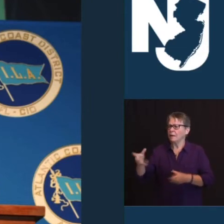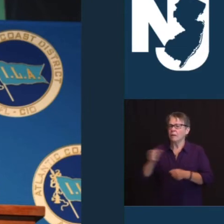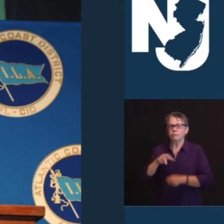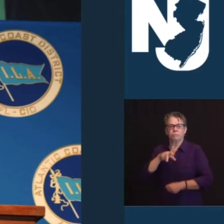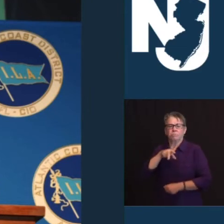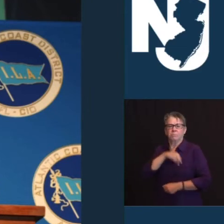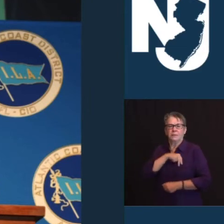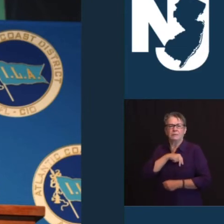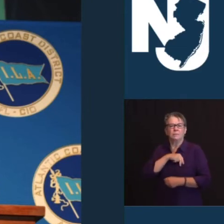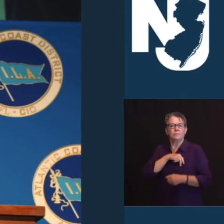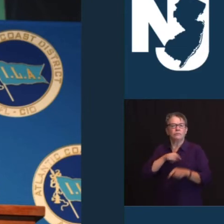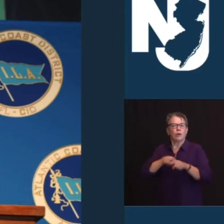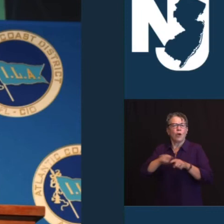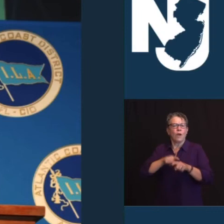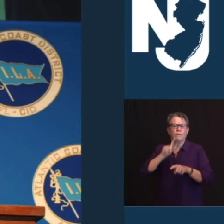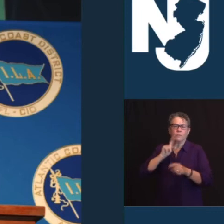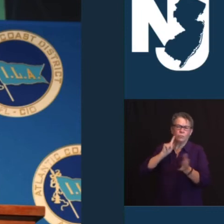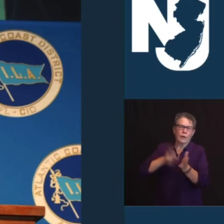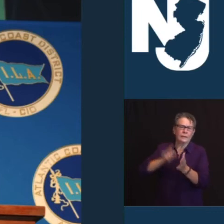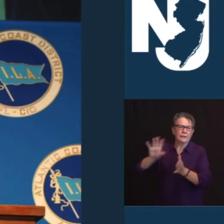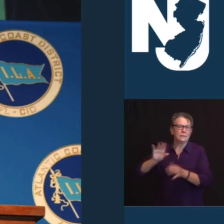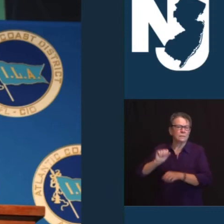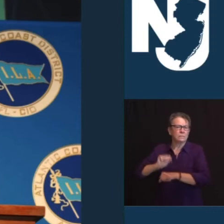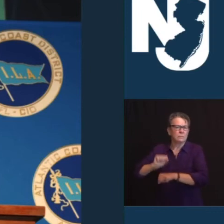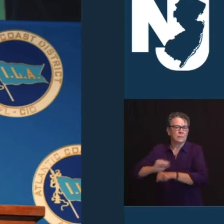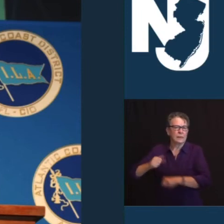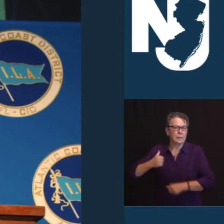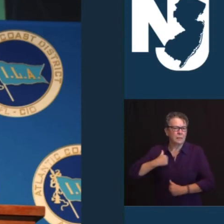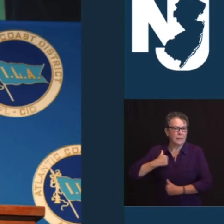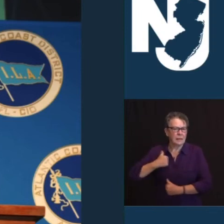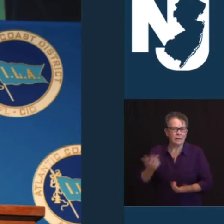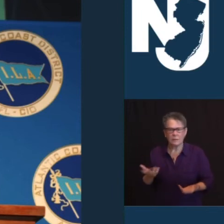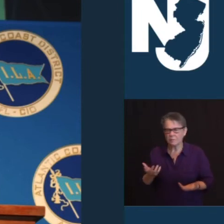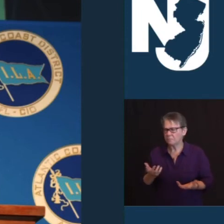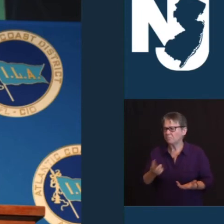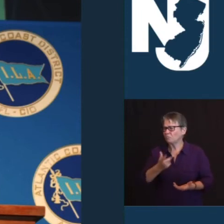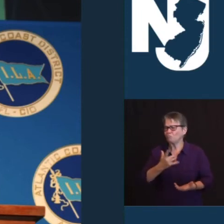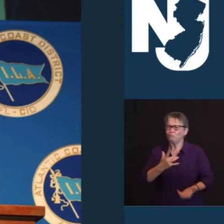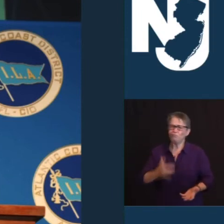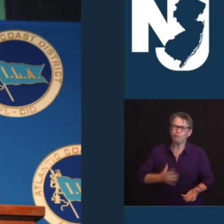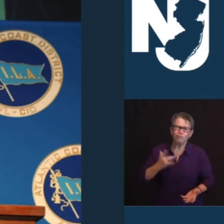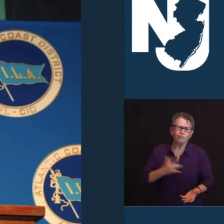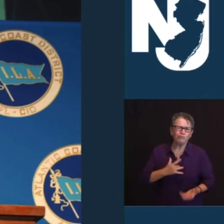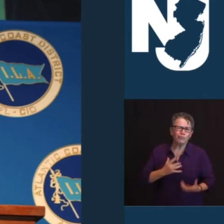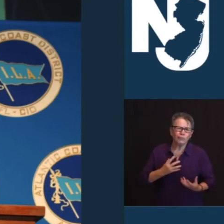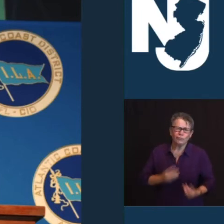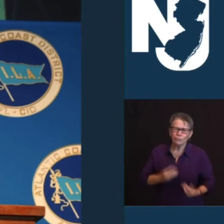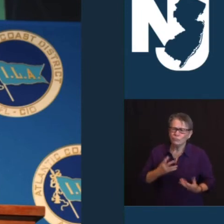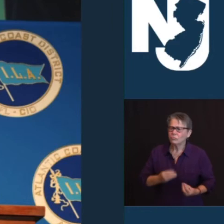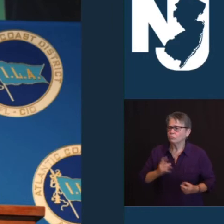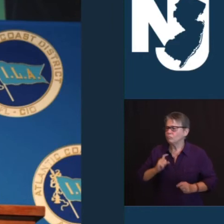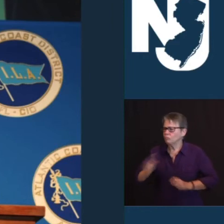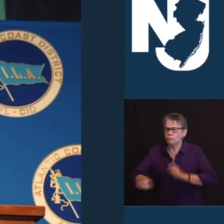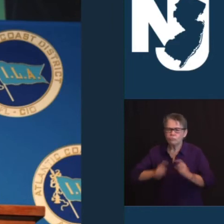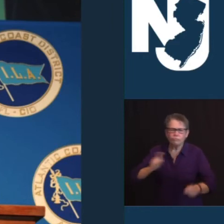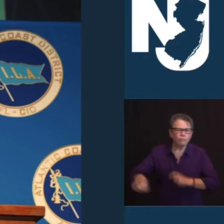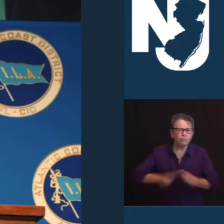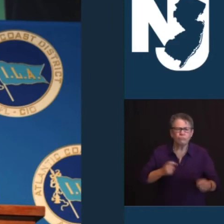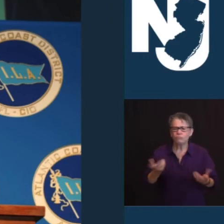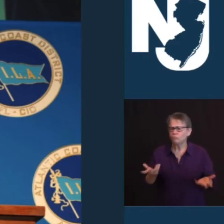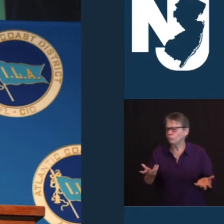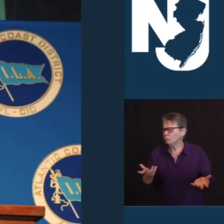numerous charitable and community organizations over the years. When I heard that he had passed, I reached out immediately to father and son, Harold